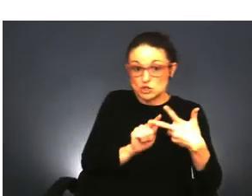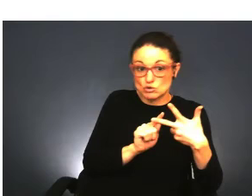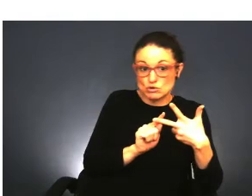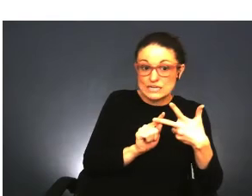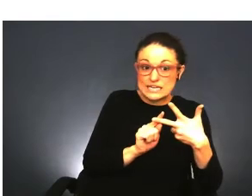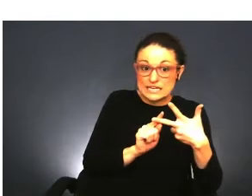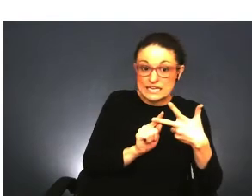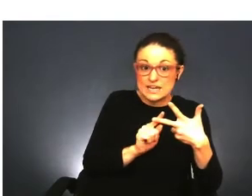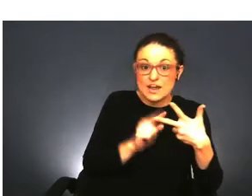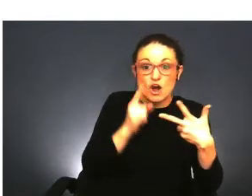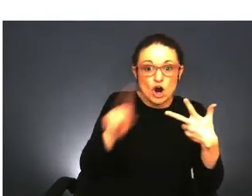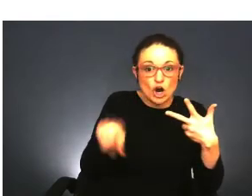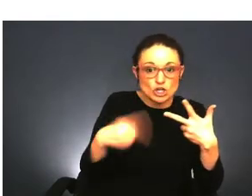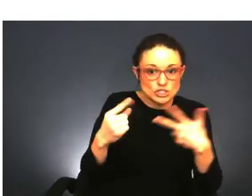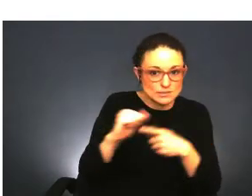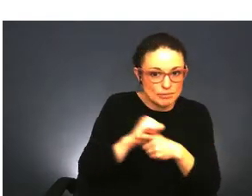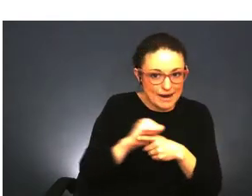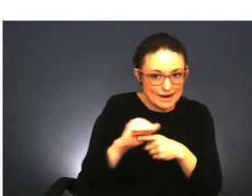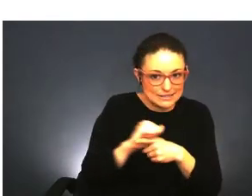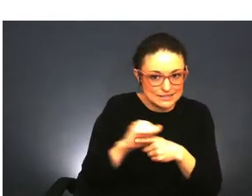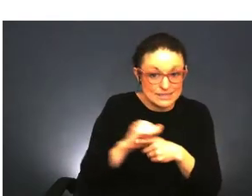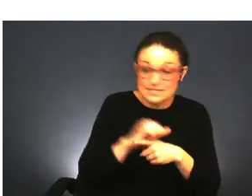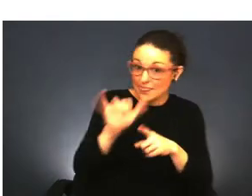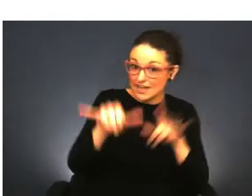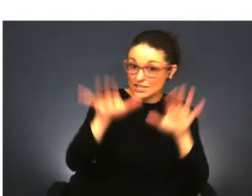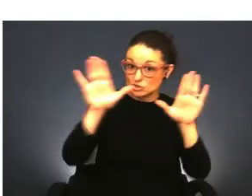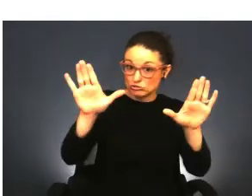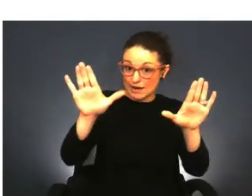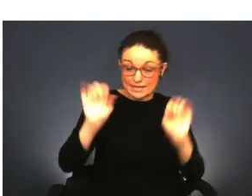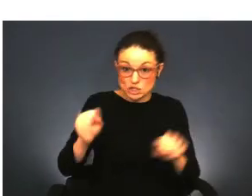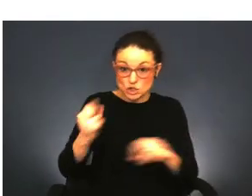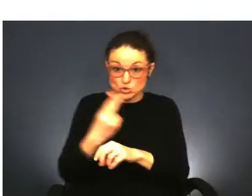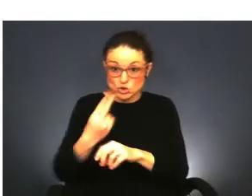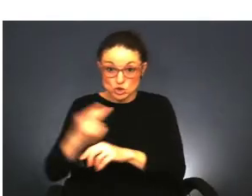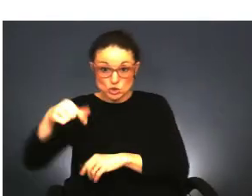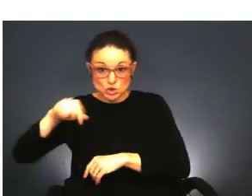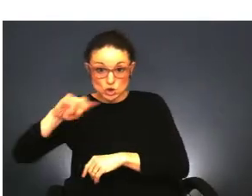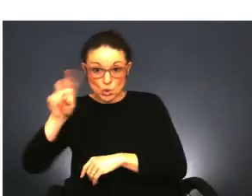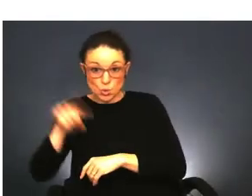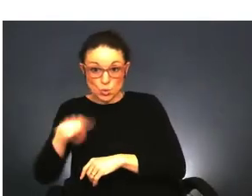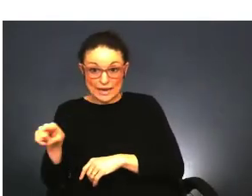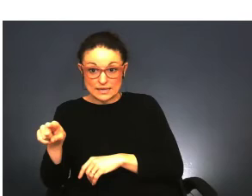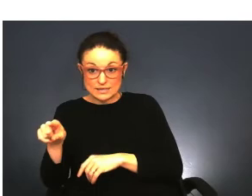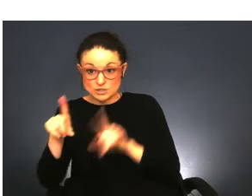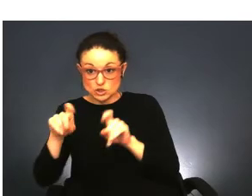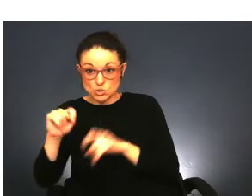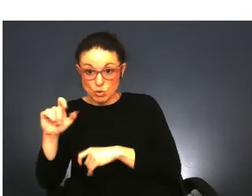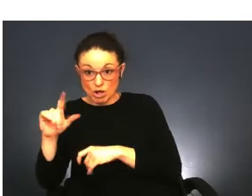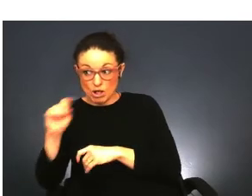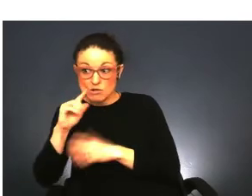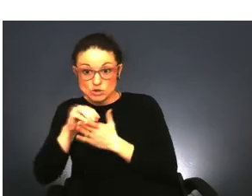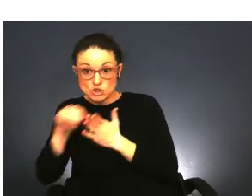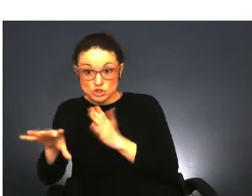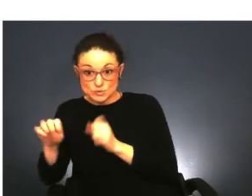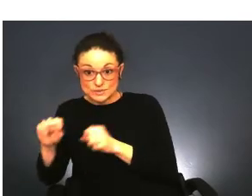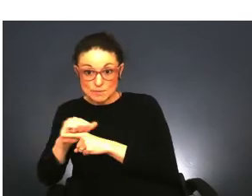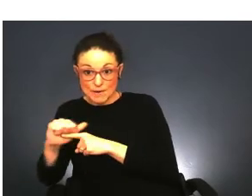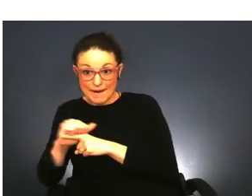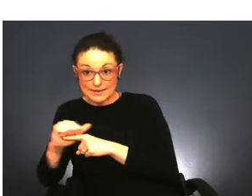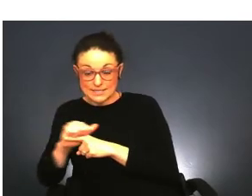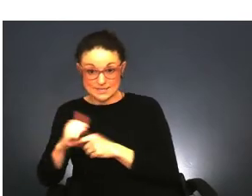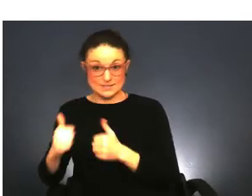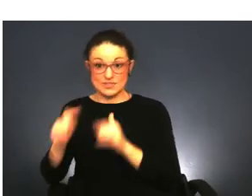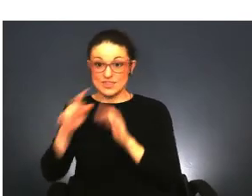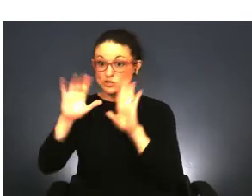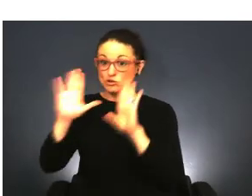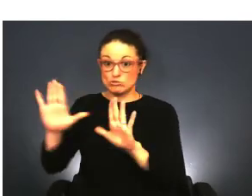is great. I mean, the idea that you can use the quiz tool for students to practice things is something to be celebrated. It